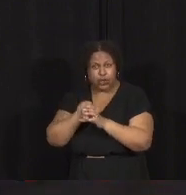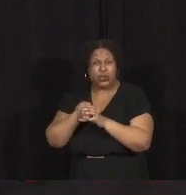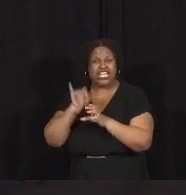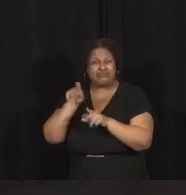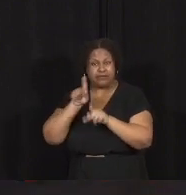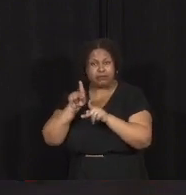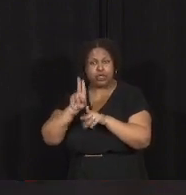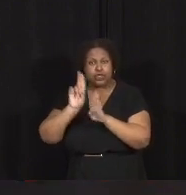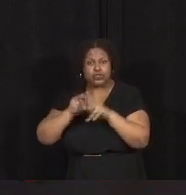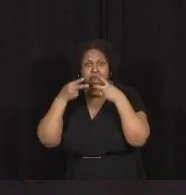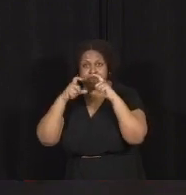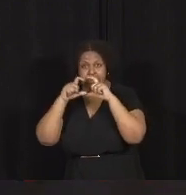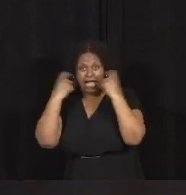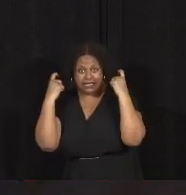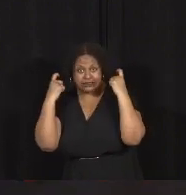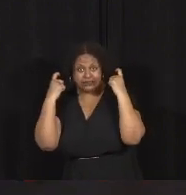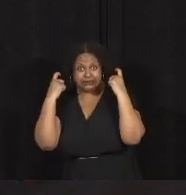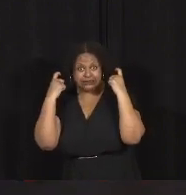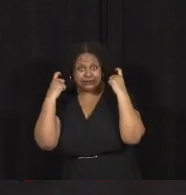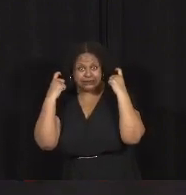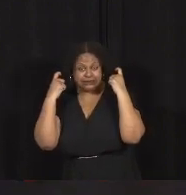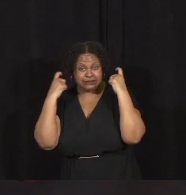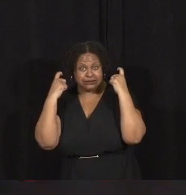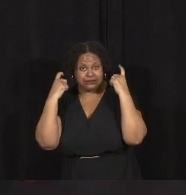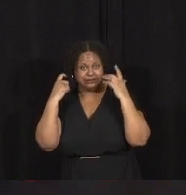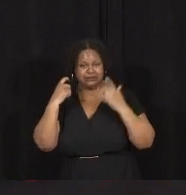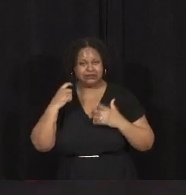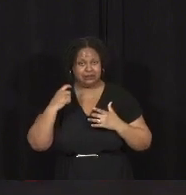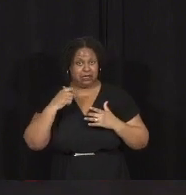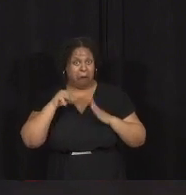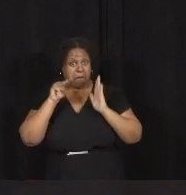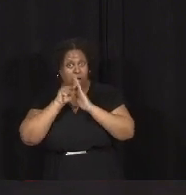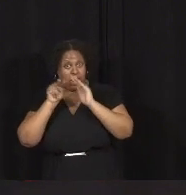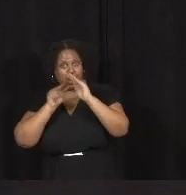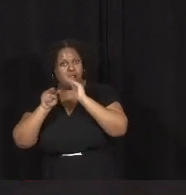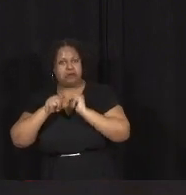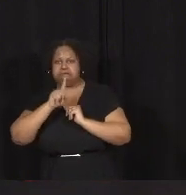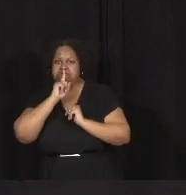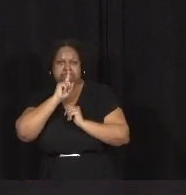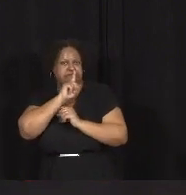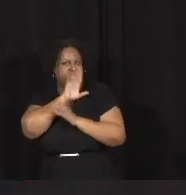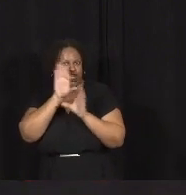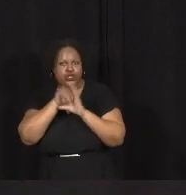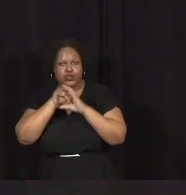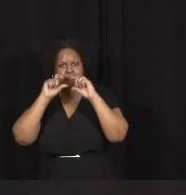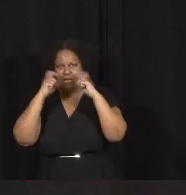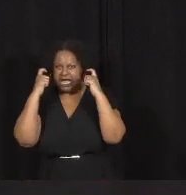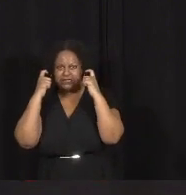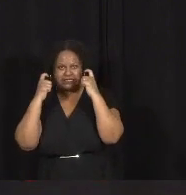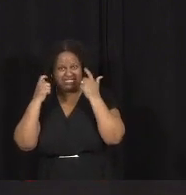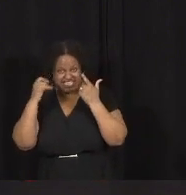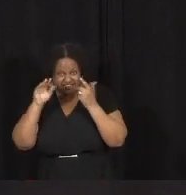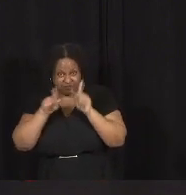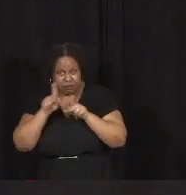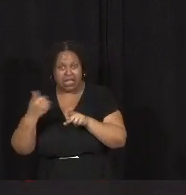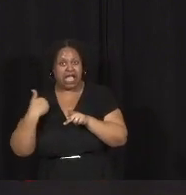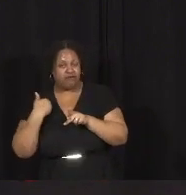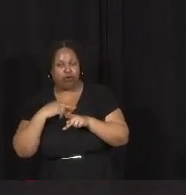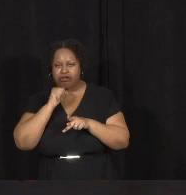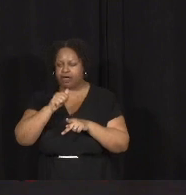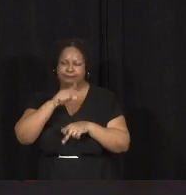These models have not. In general, the accepted science in terms of